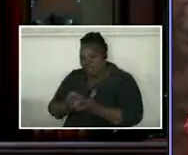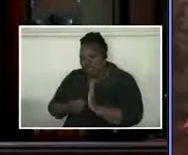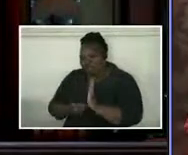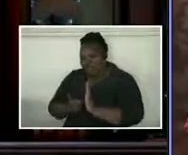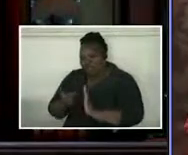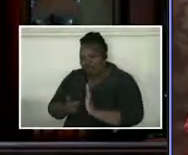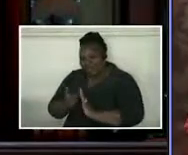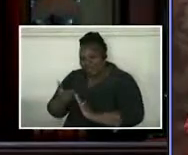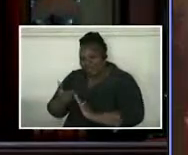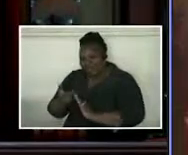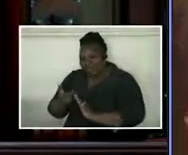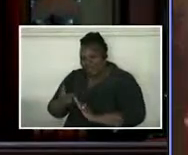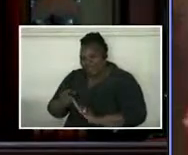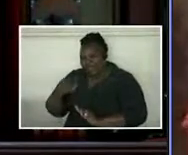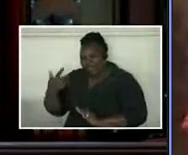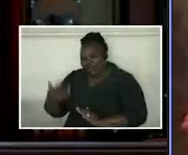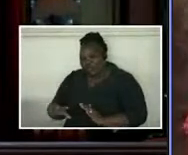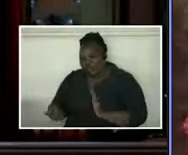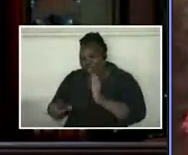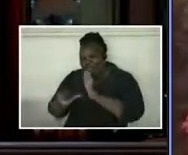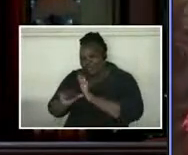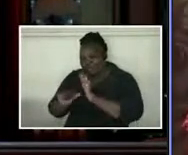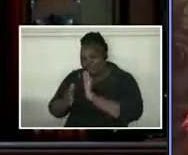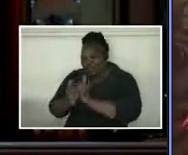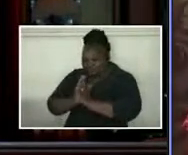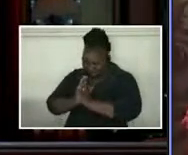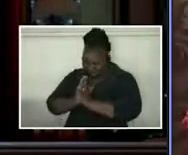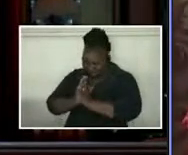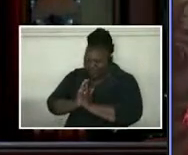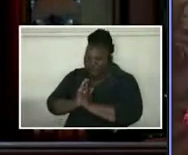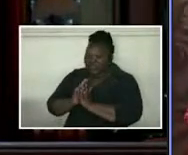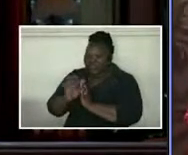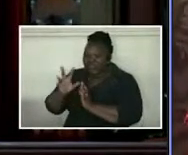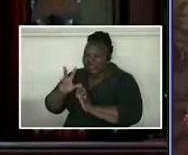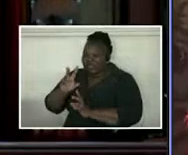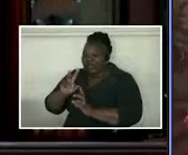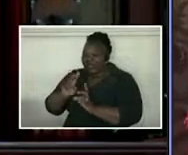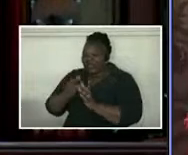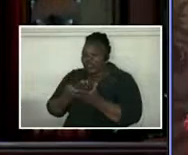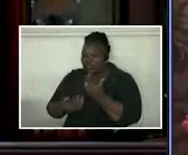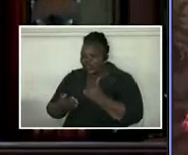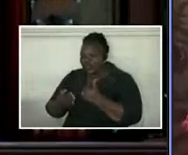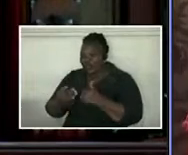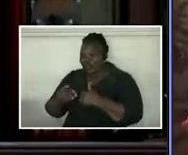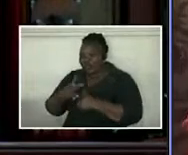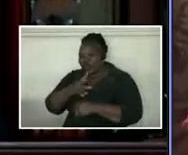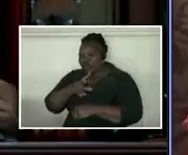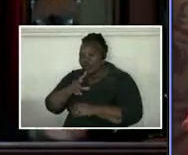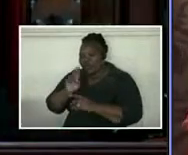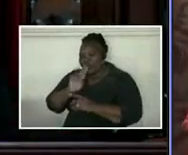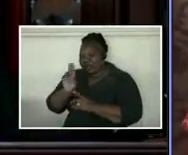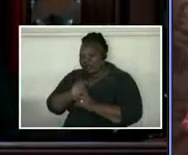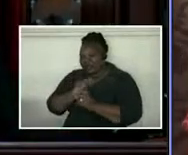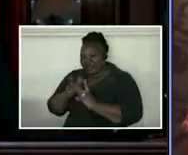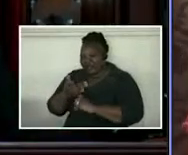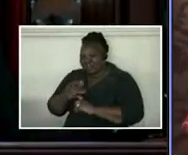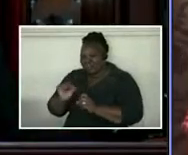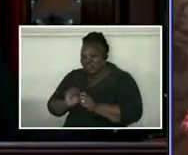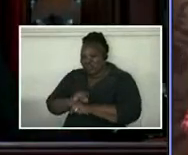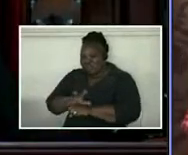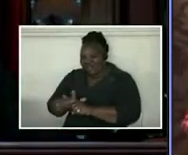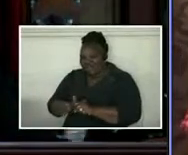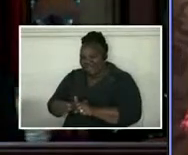it is of such importance and honor through arts and culture due to the covert 19 we were impacted under cultural